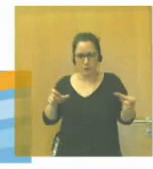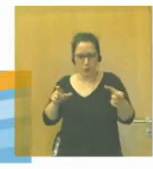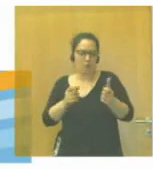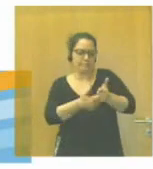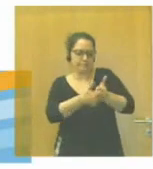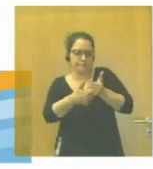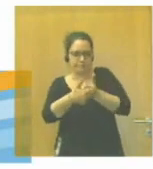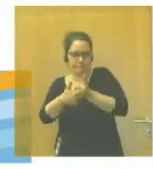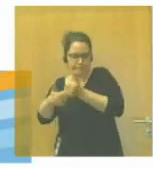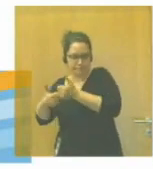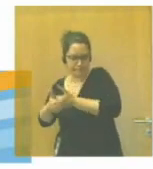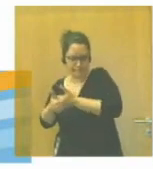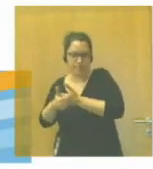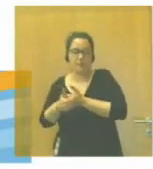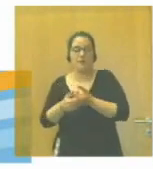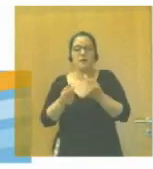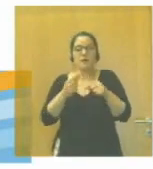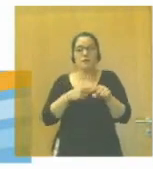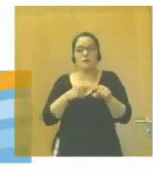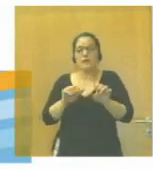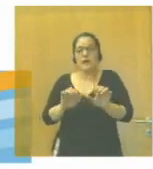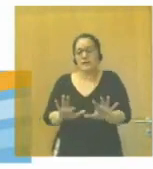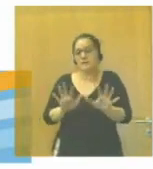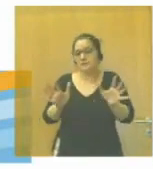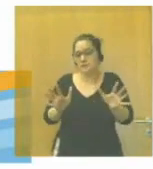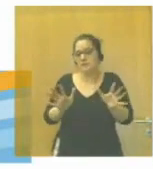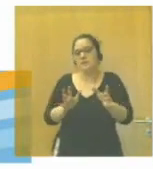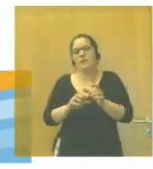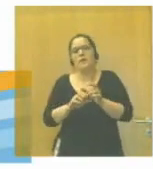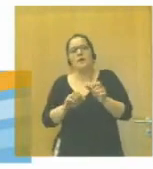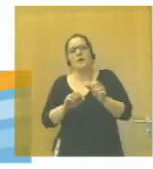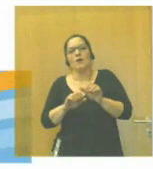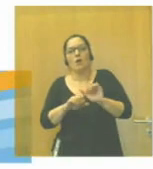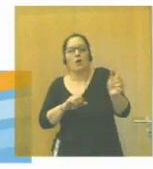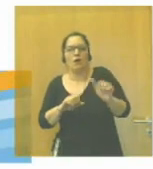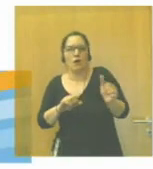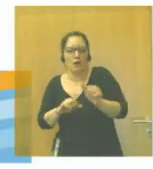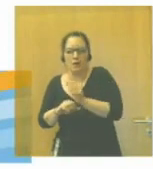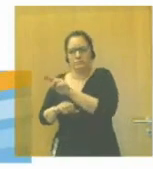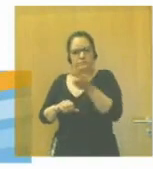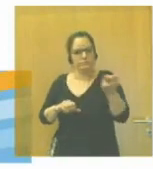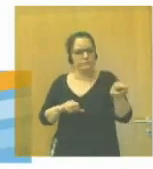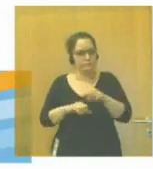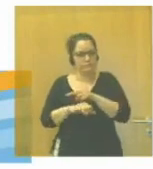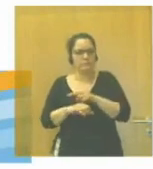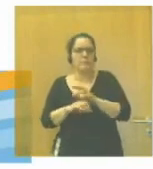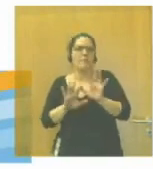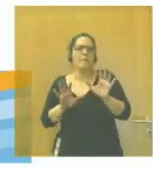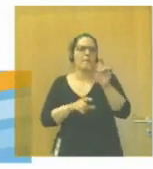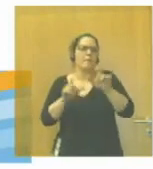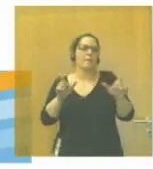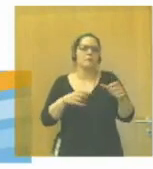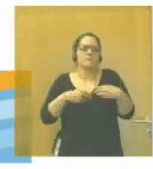doesn't feel that they're just acting on emotion as opposed to acting on the protocols that they already have been trained to